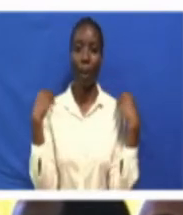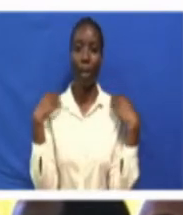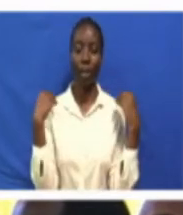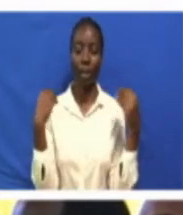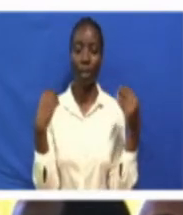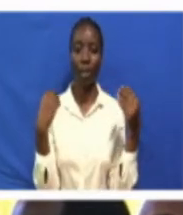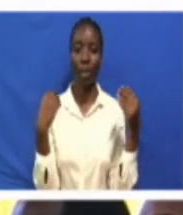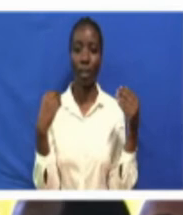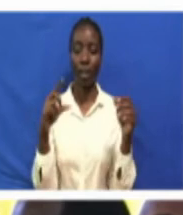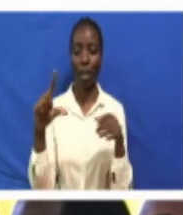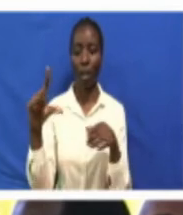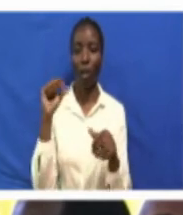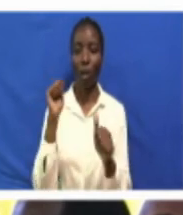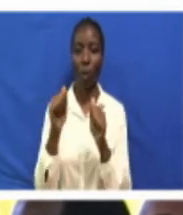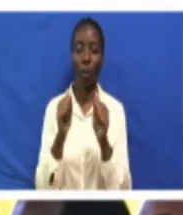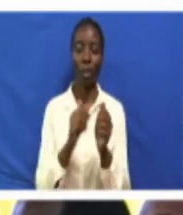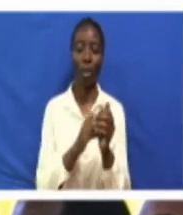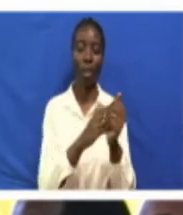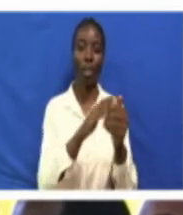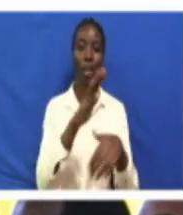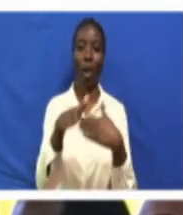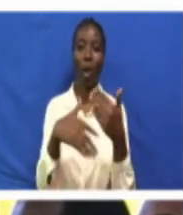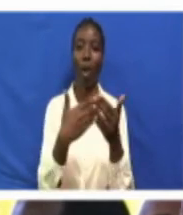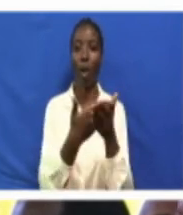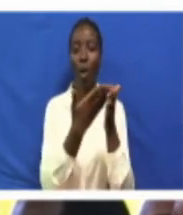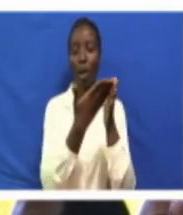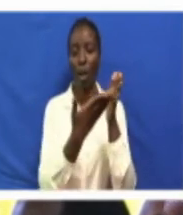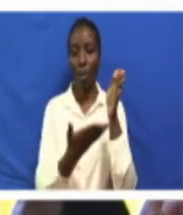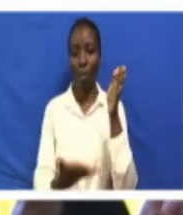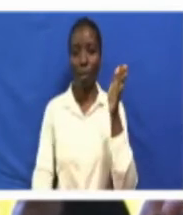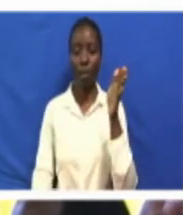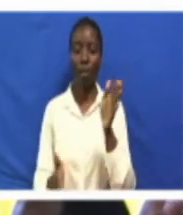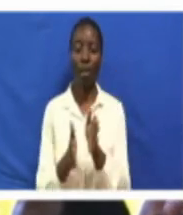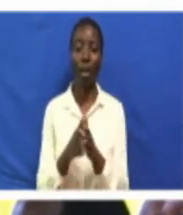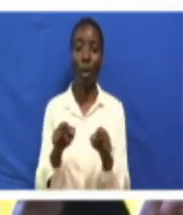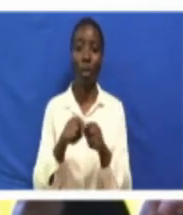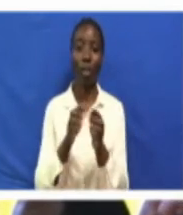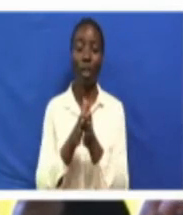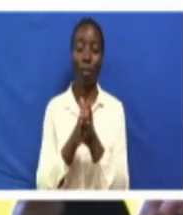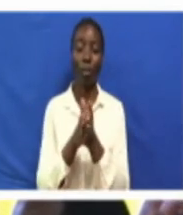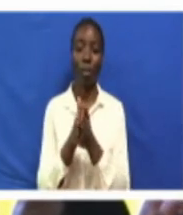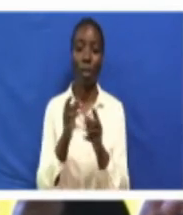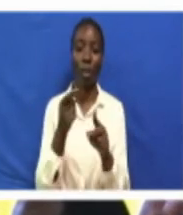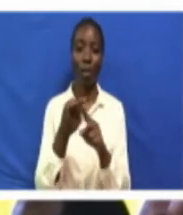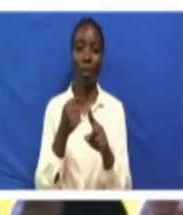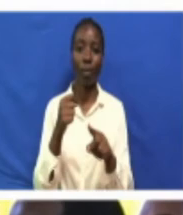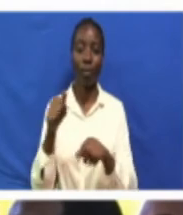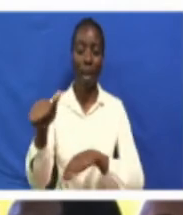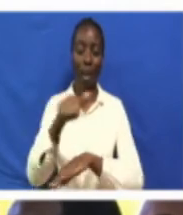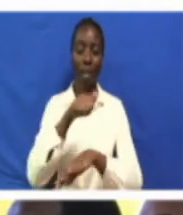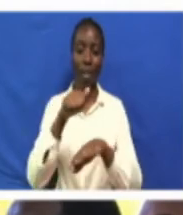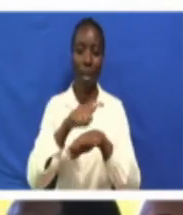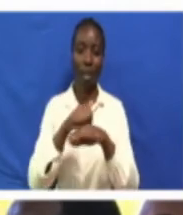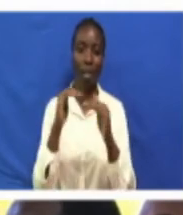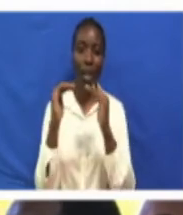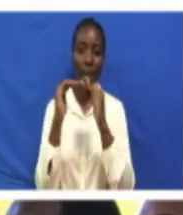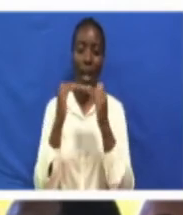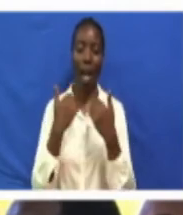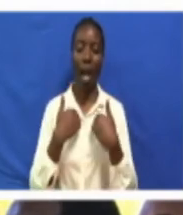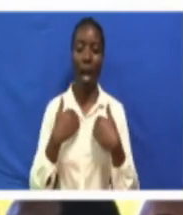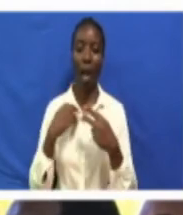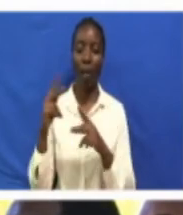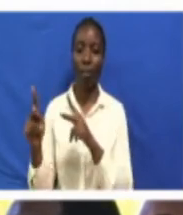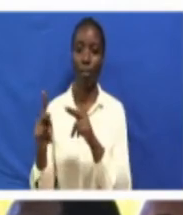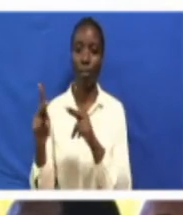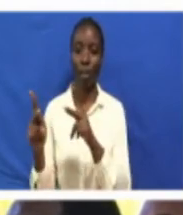guided the whole process Central to aspiration the academics of Nairobi has meticulously crafted a strategic